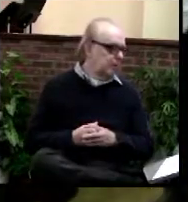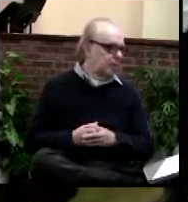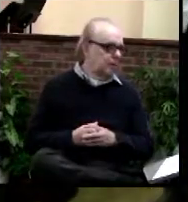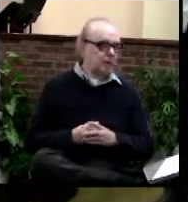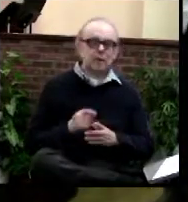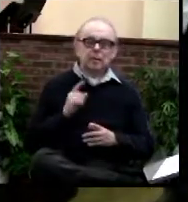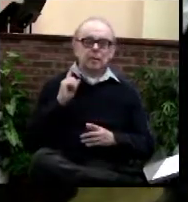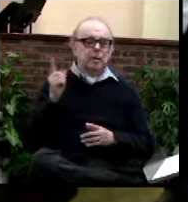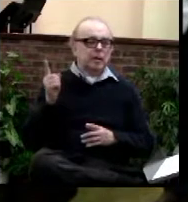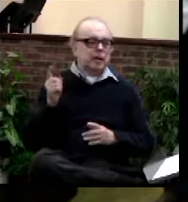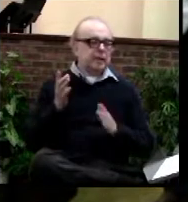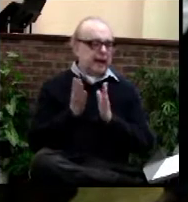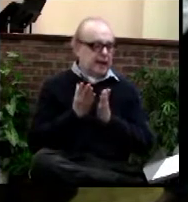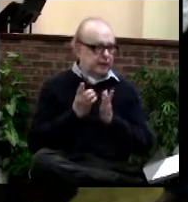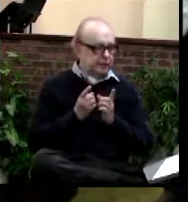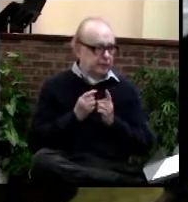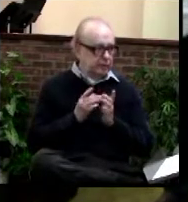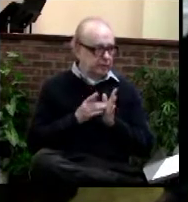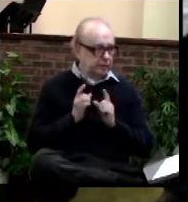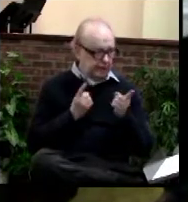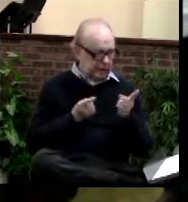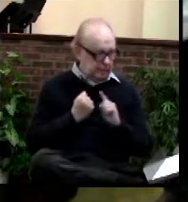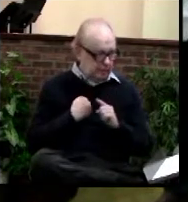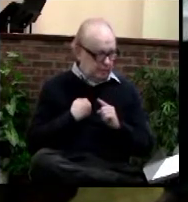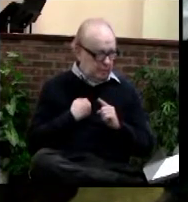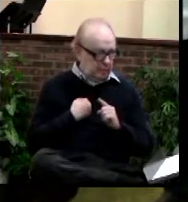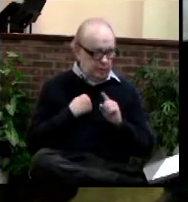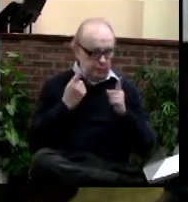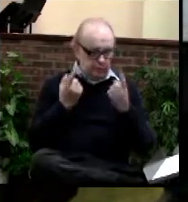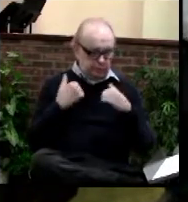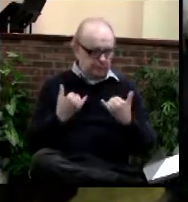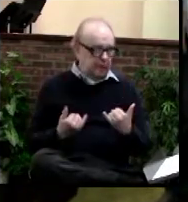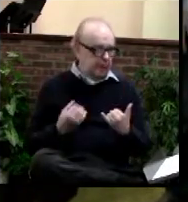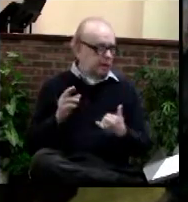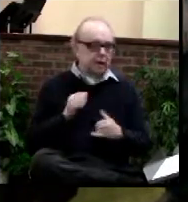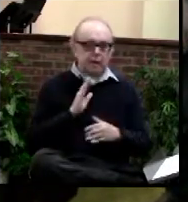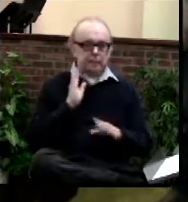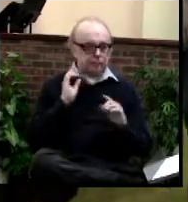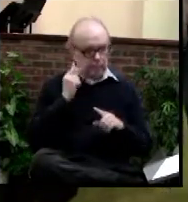asking you, what do you want to do? You want to come right now or not? It's up to you.